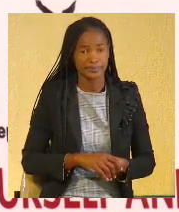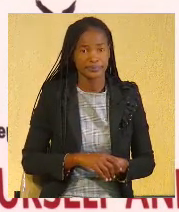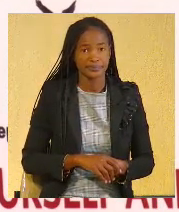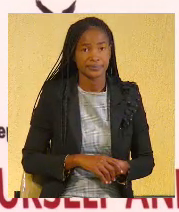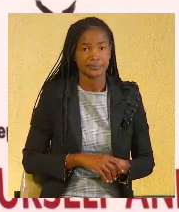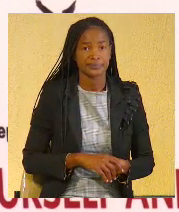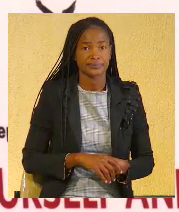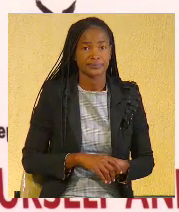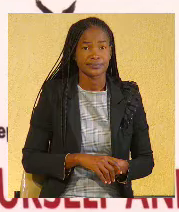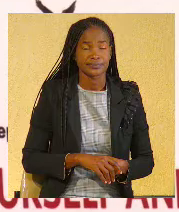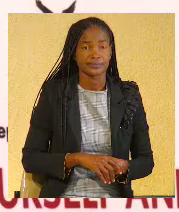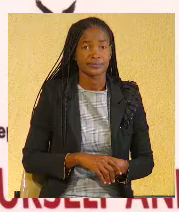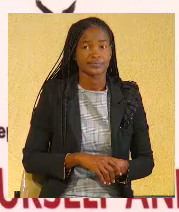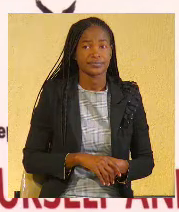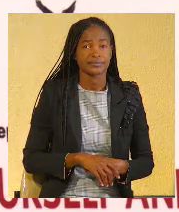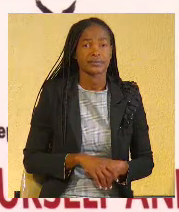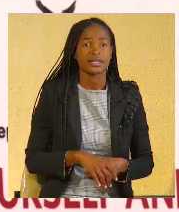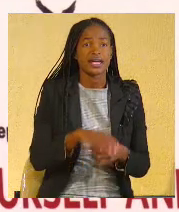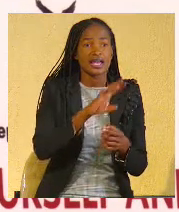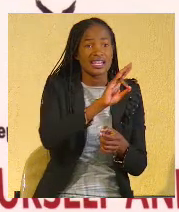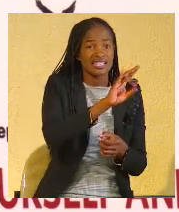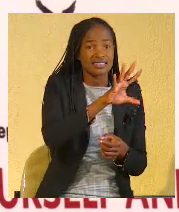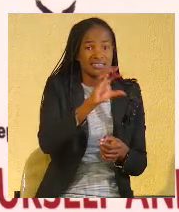With regard to the emergency income grant,